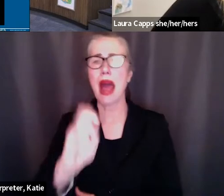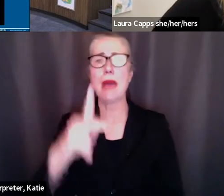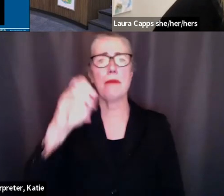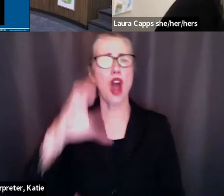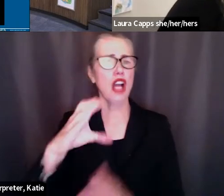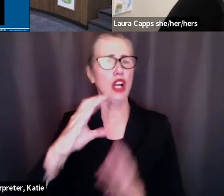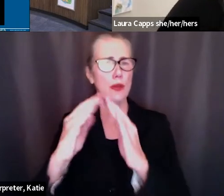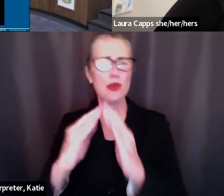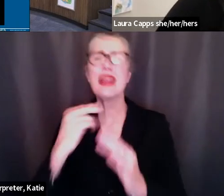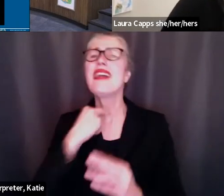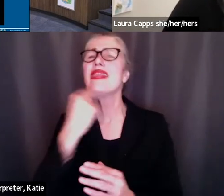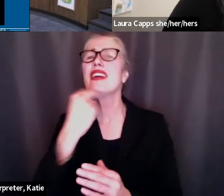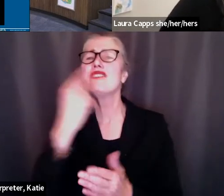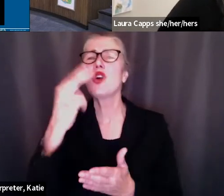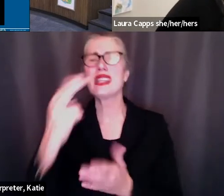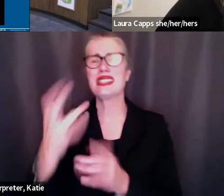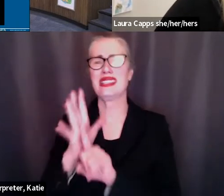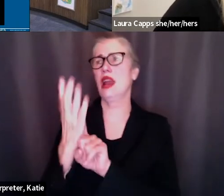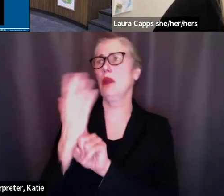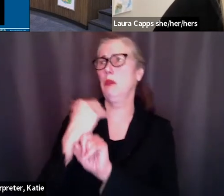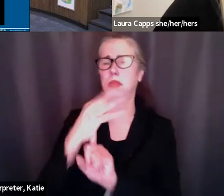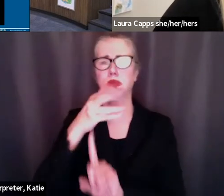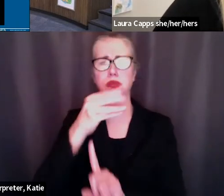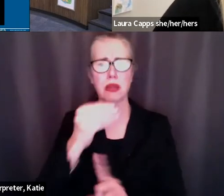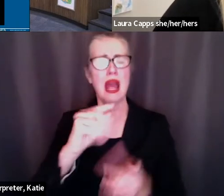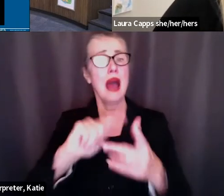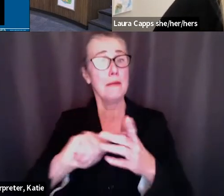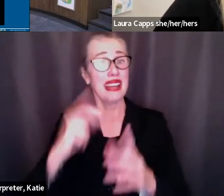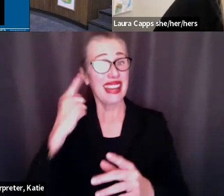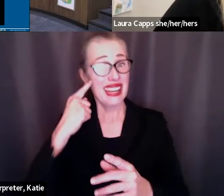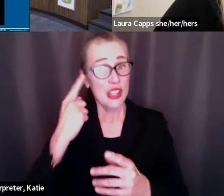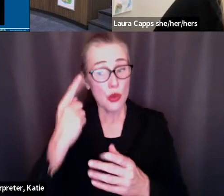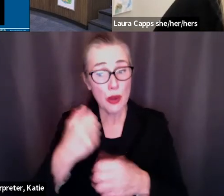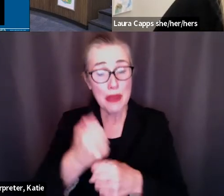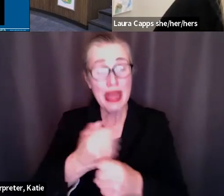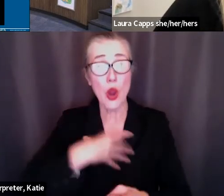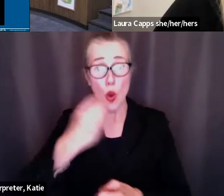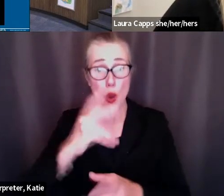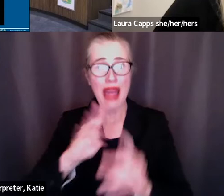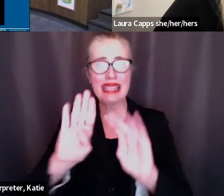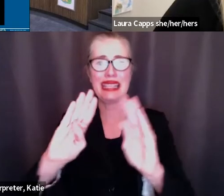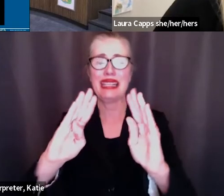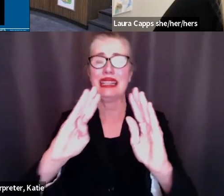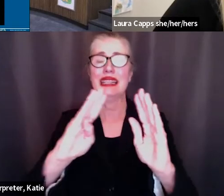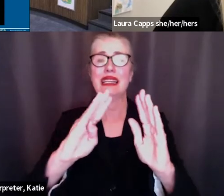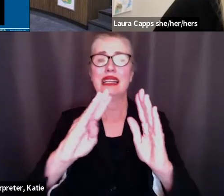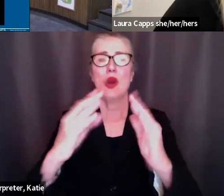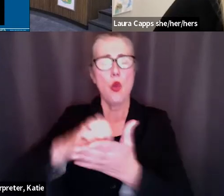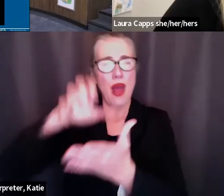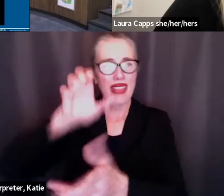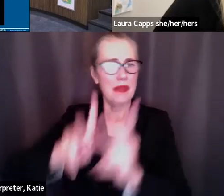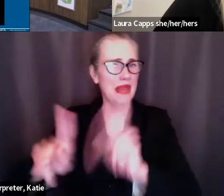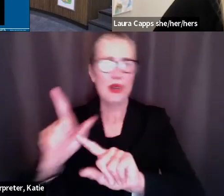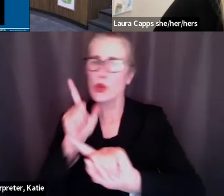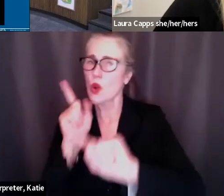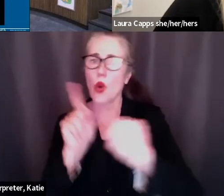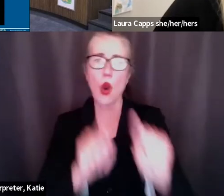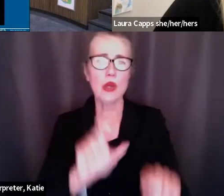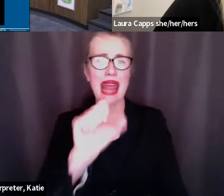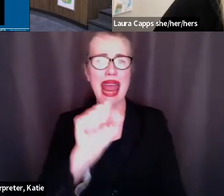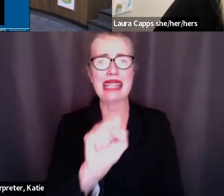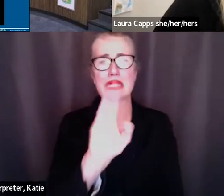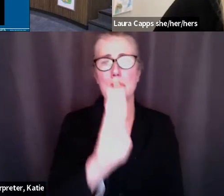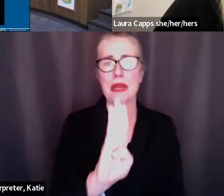create additional districts of wealthy white neighborhoods who most likely don't have students that go to sbusd this stacks the board against